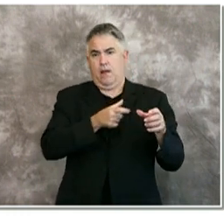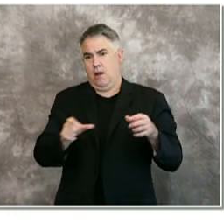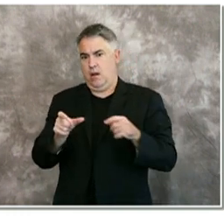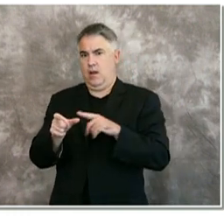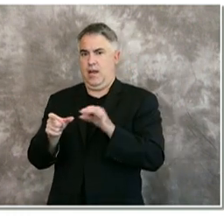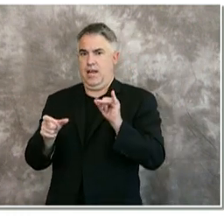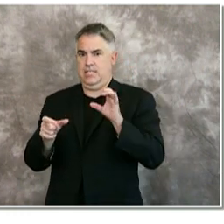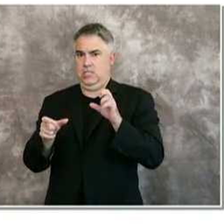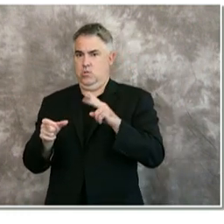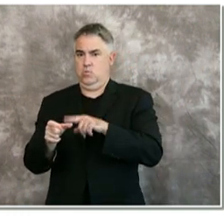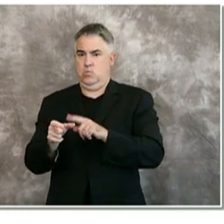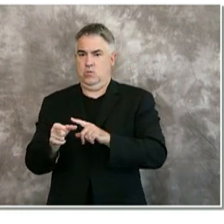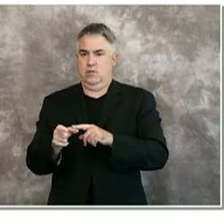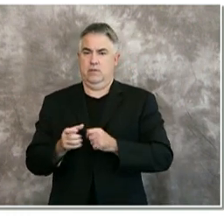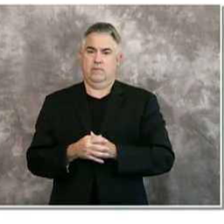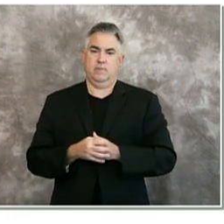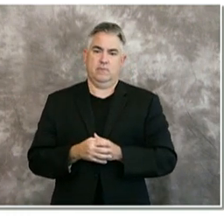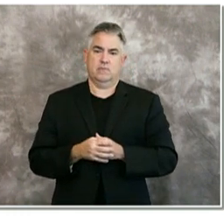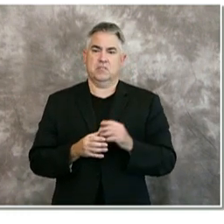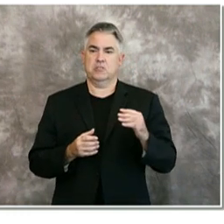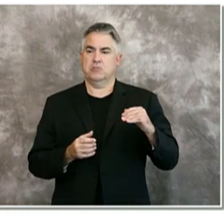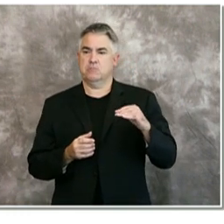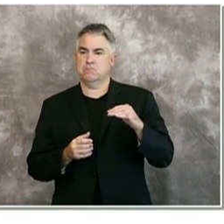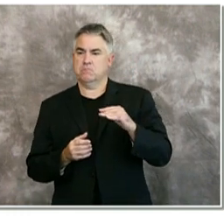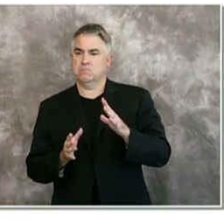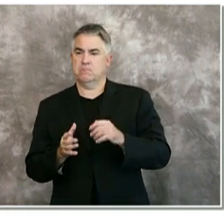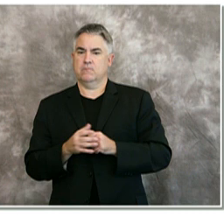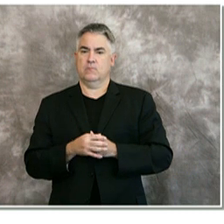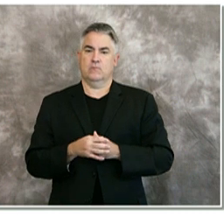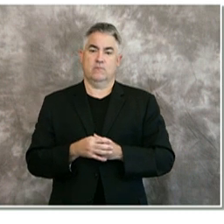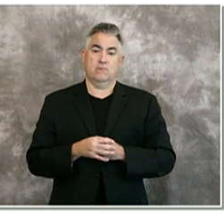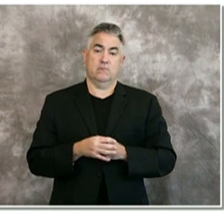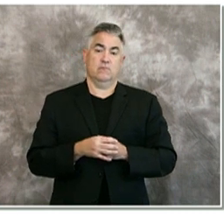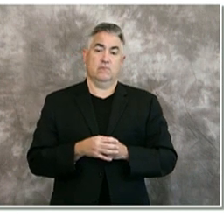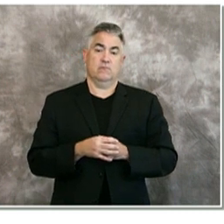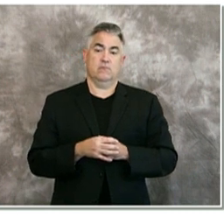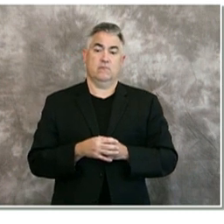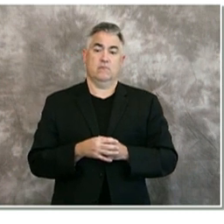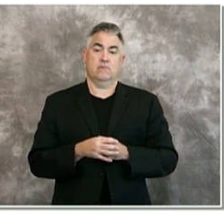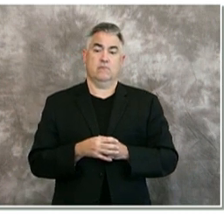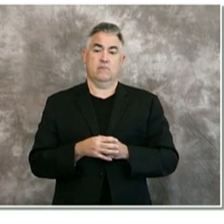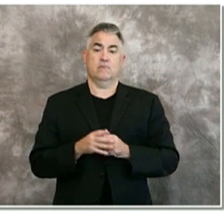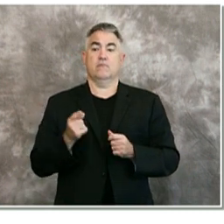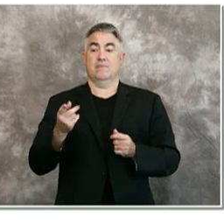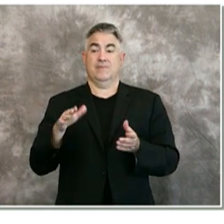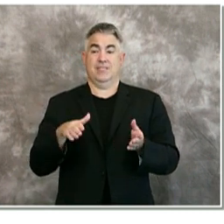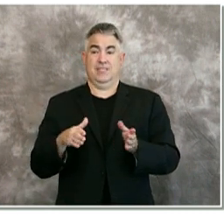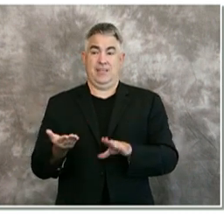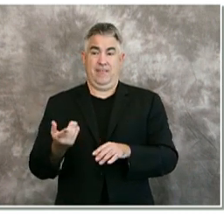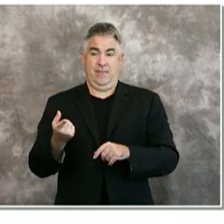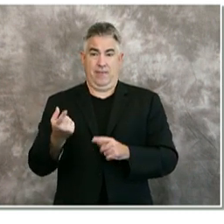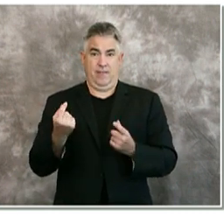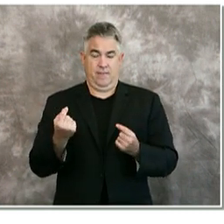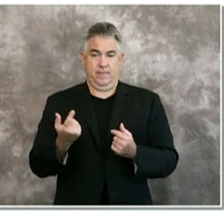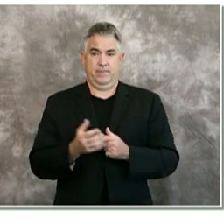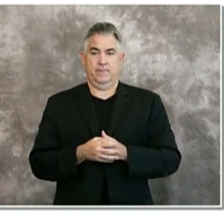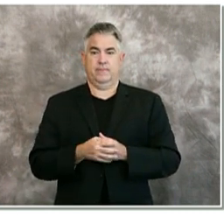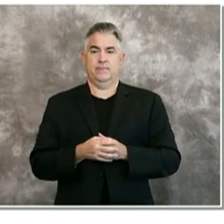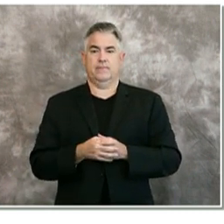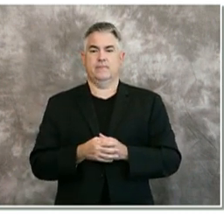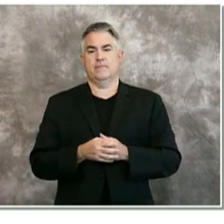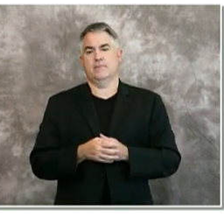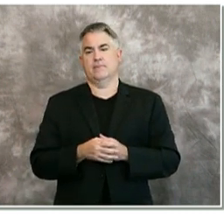in the past week. The next slide shows deaths, and as is